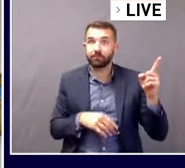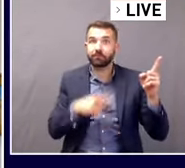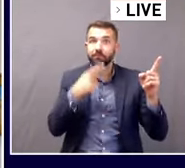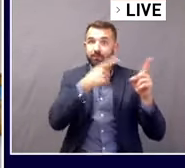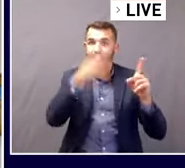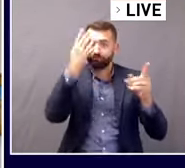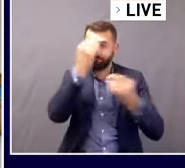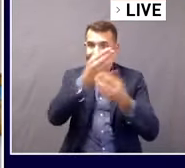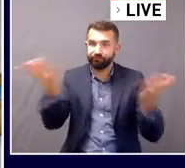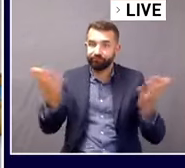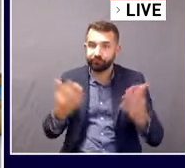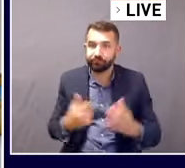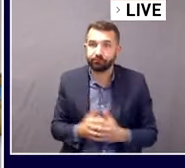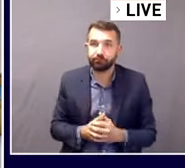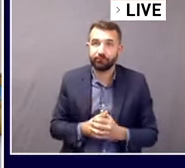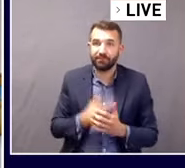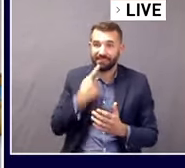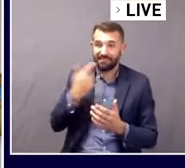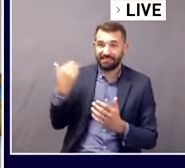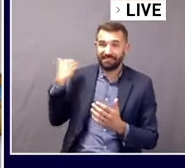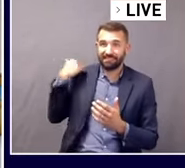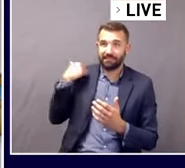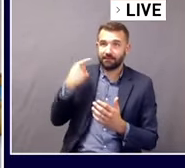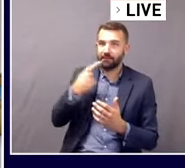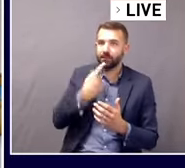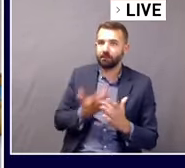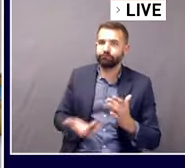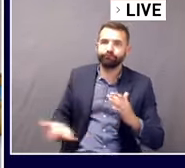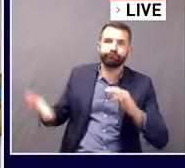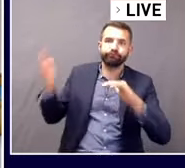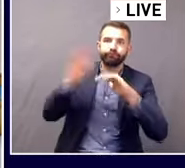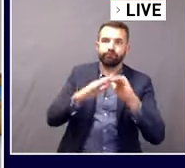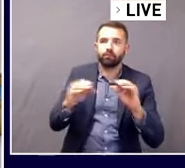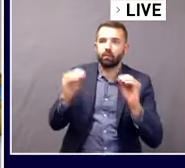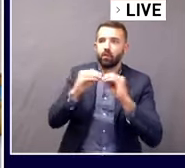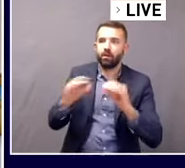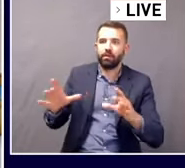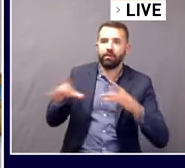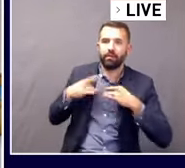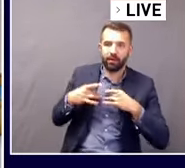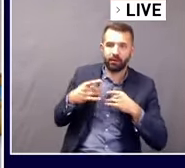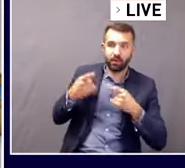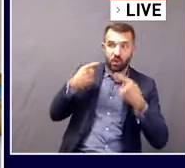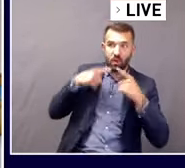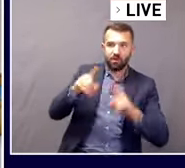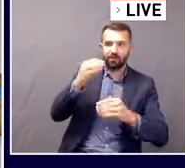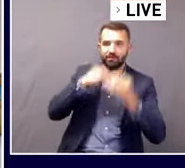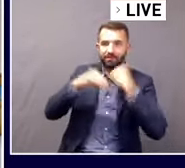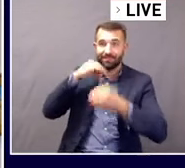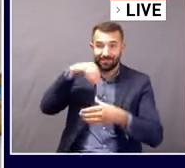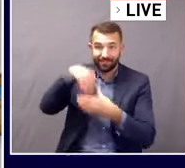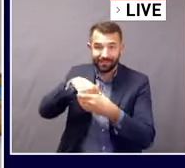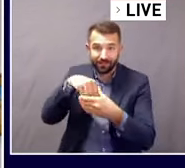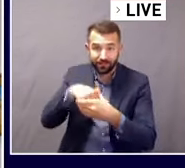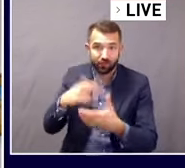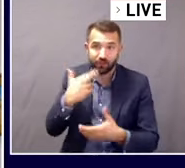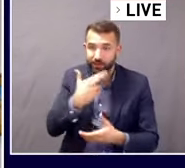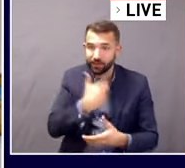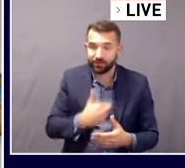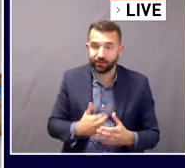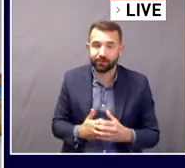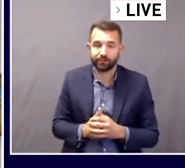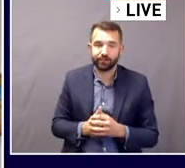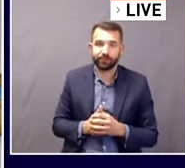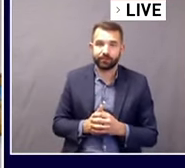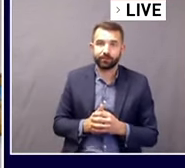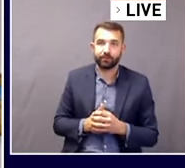of catching the virus in an indoor restaurant dining setting, do you think the state needs